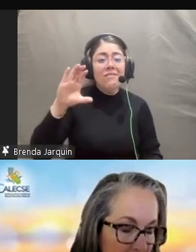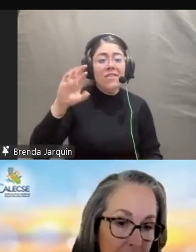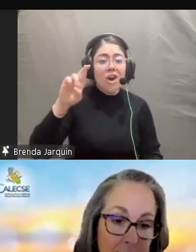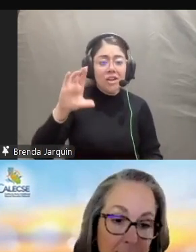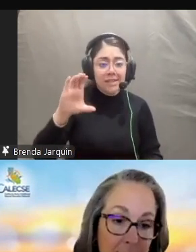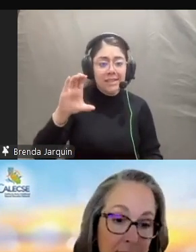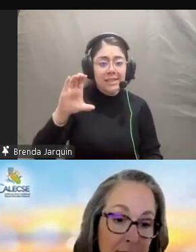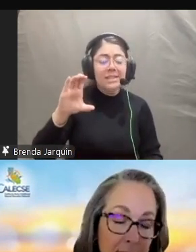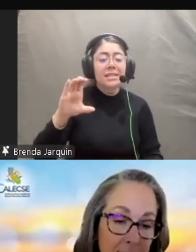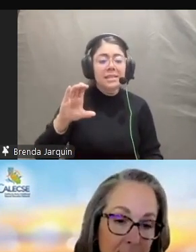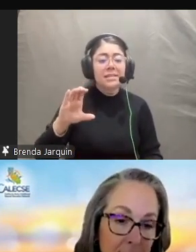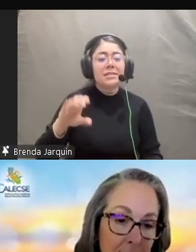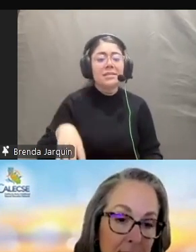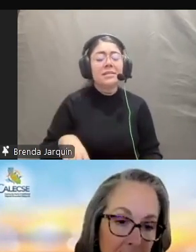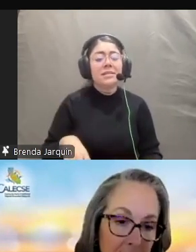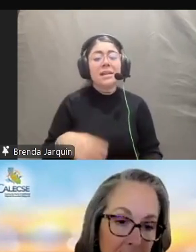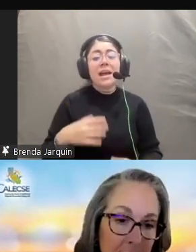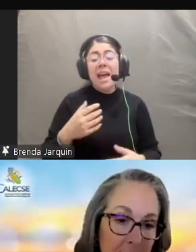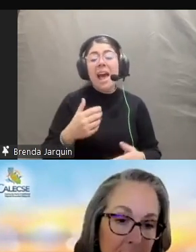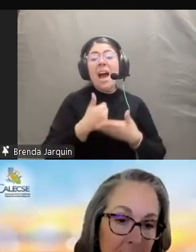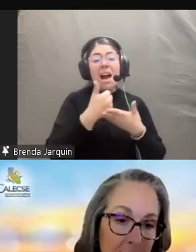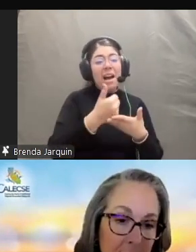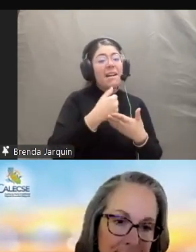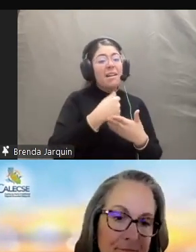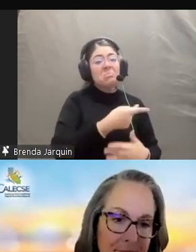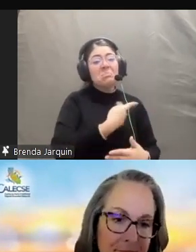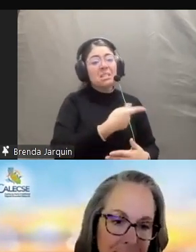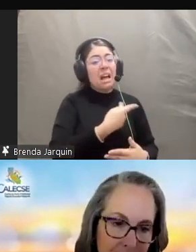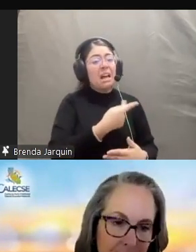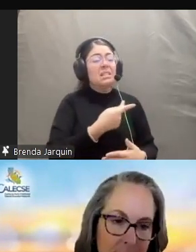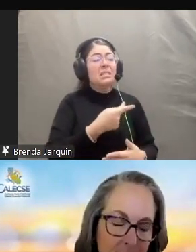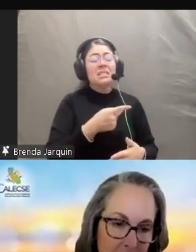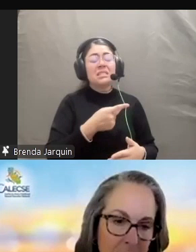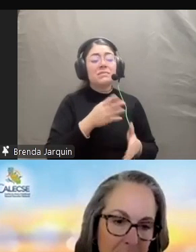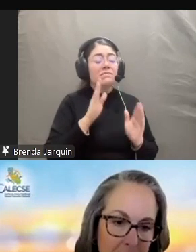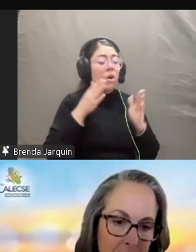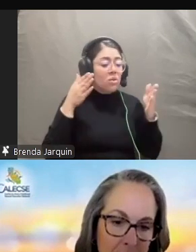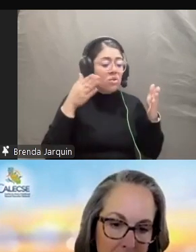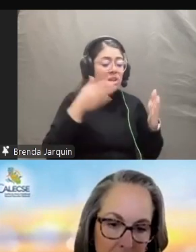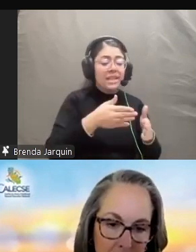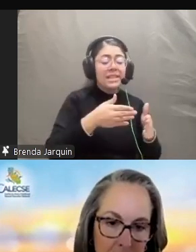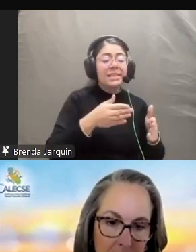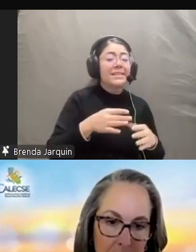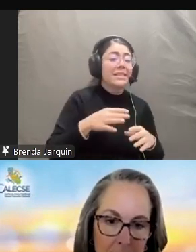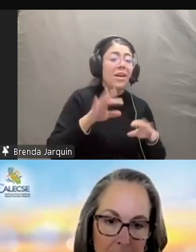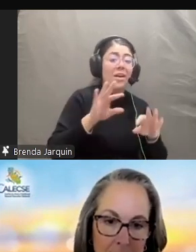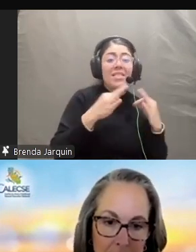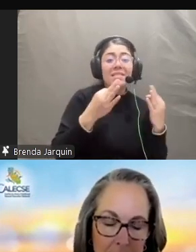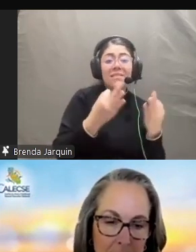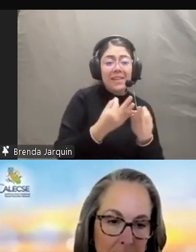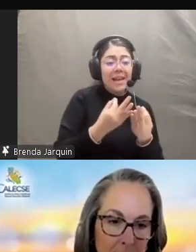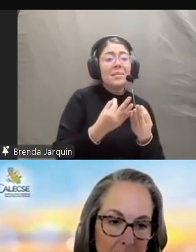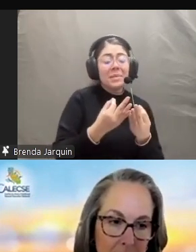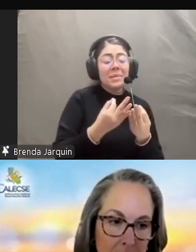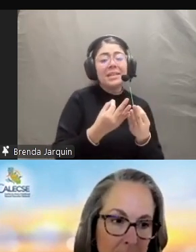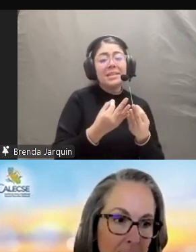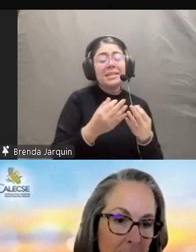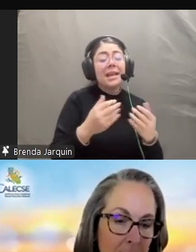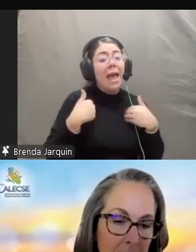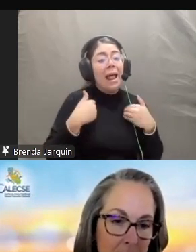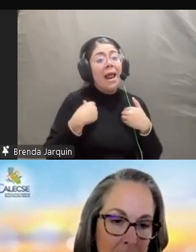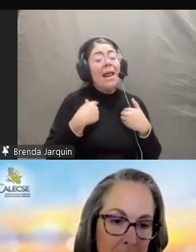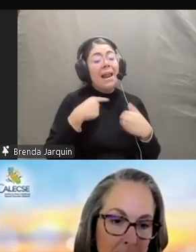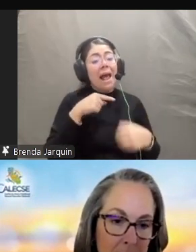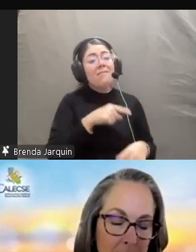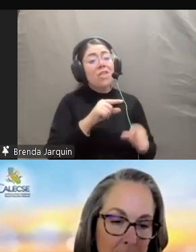keep us grounded in our families. So they really work locally with our families, and it was important to us to have them. And to